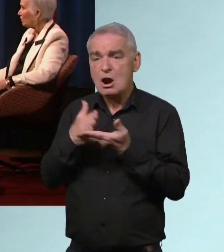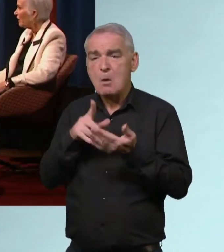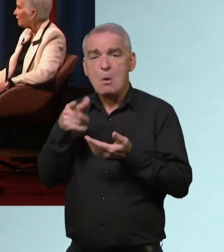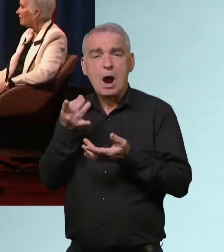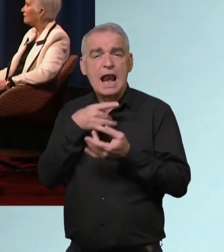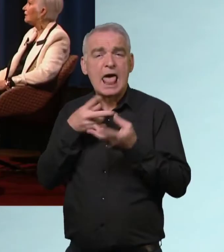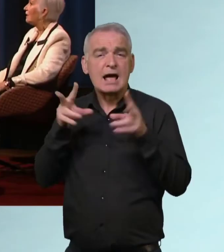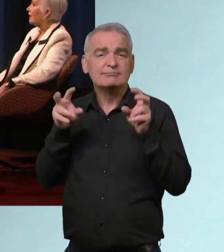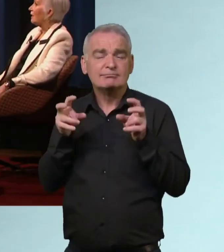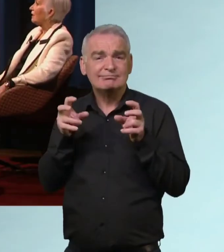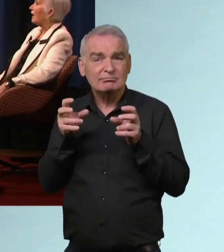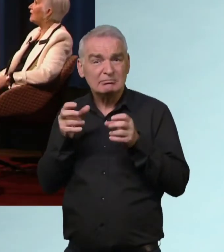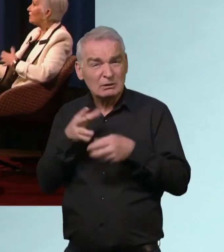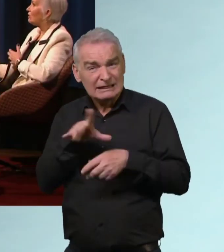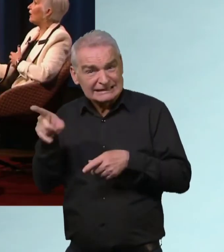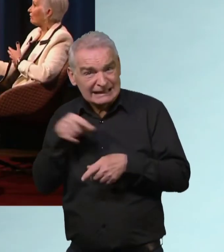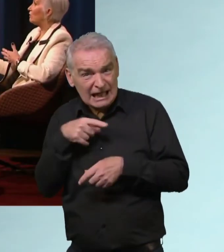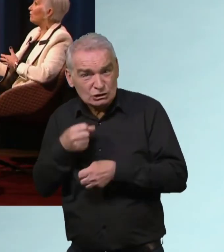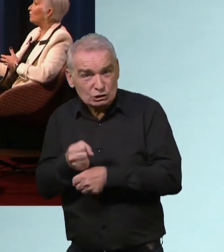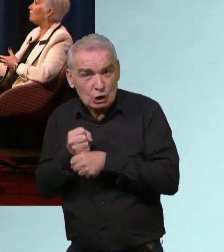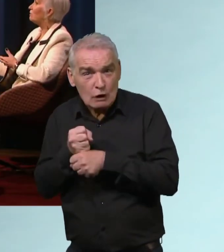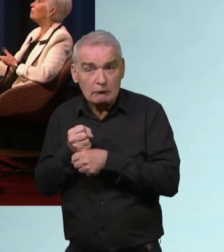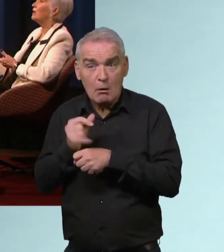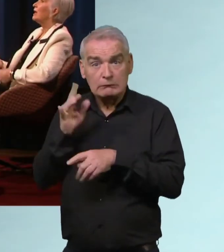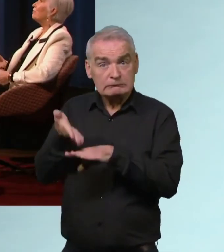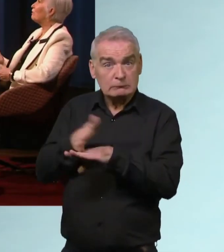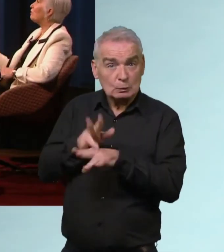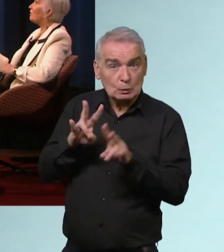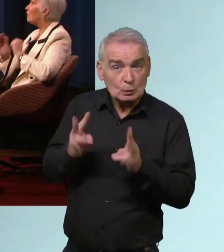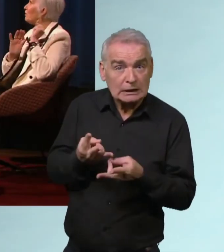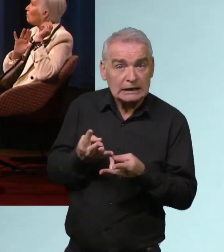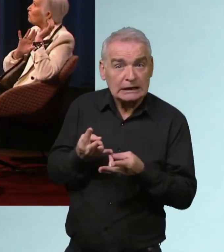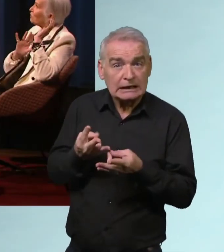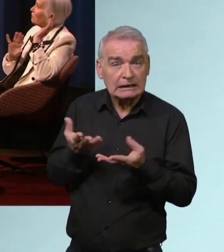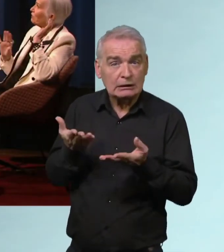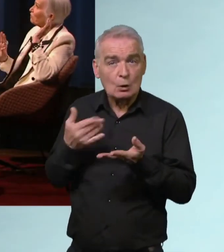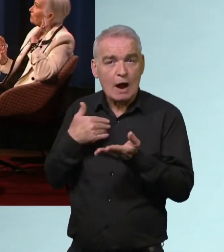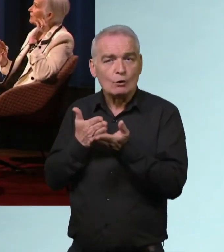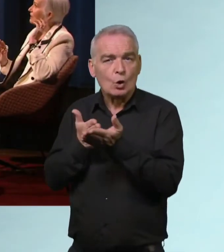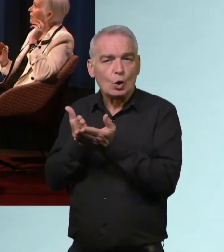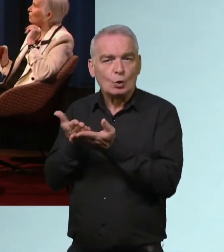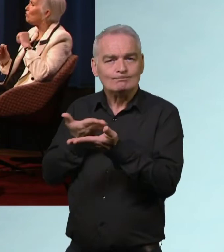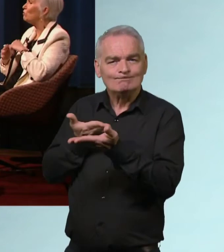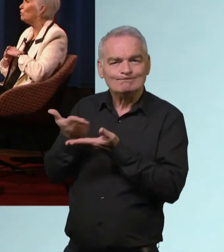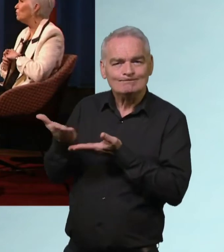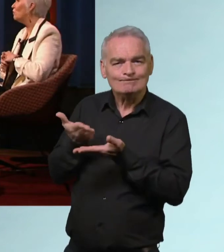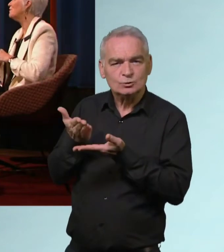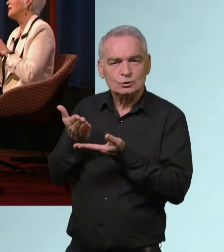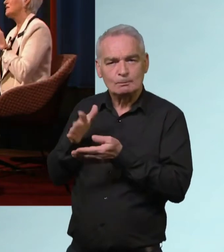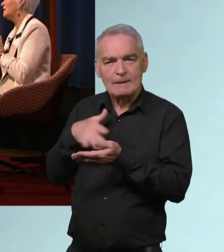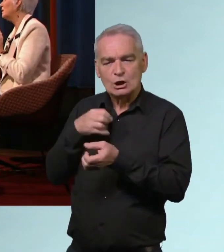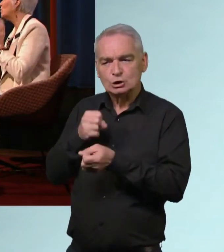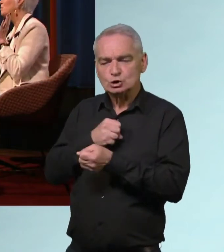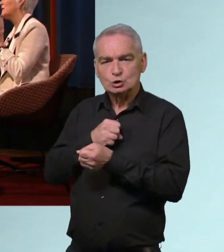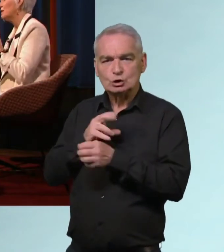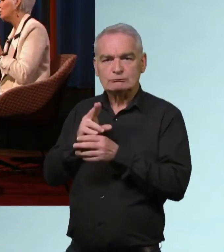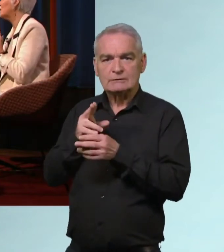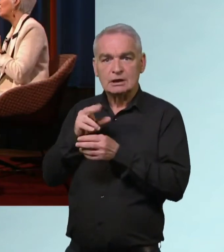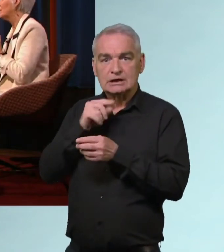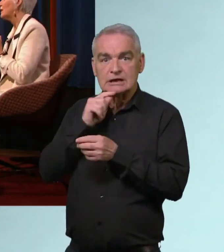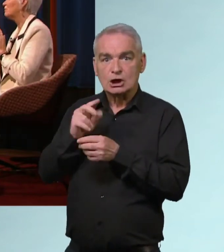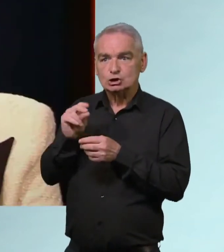suffer? Was it quick? And then you have to go through them. And we've all moved away from this kind of, oh, no, it was very sudden and